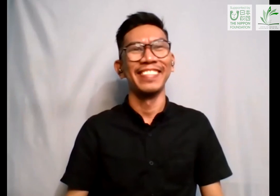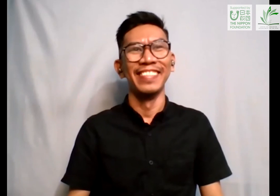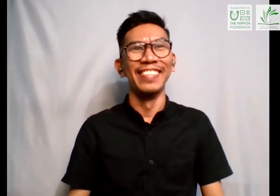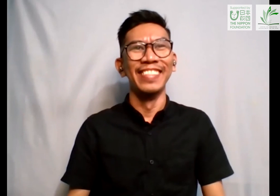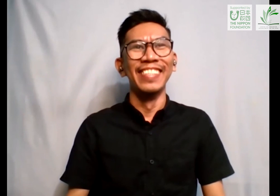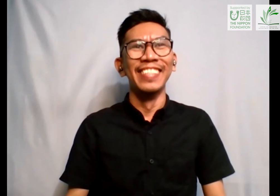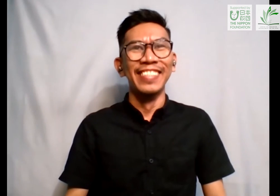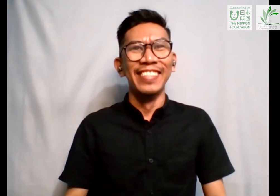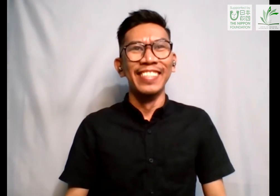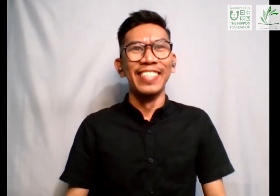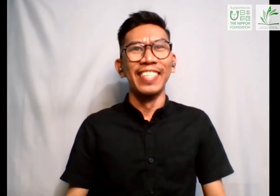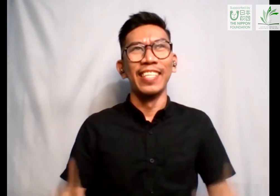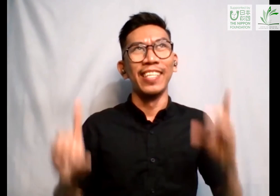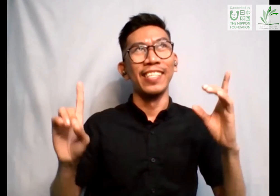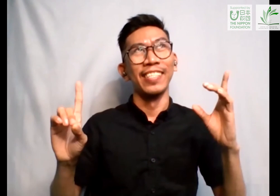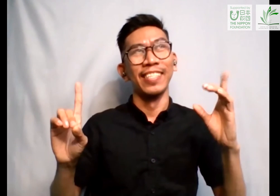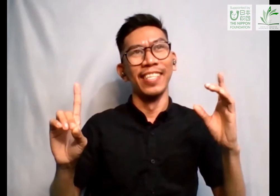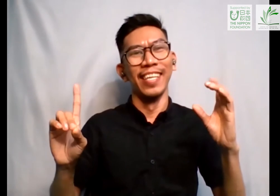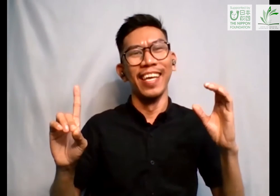I see Jasmine likes this challenge.